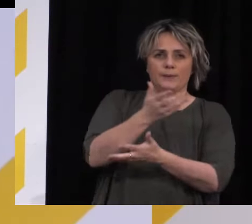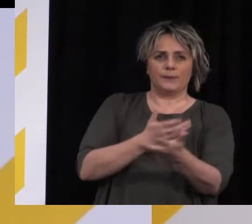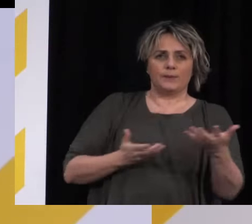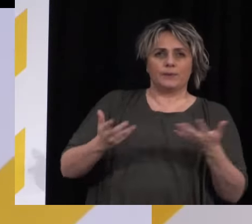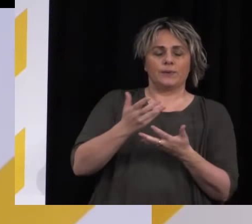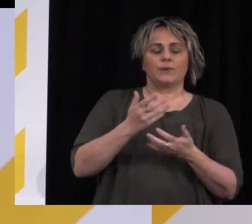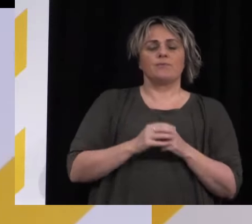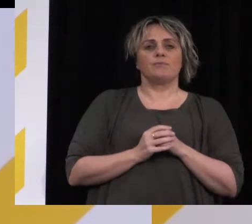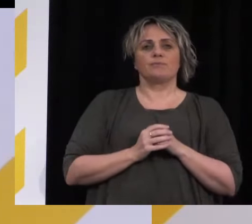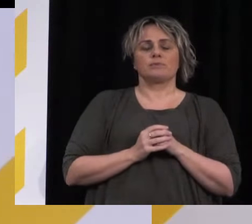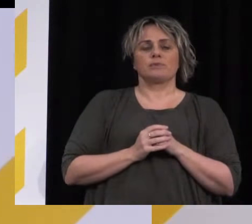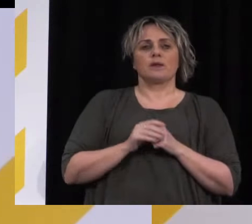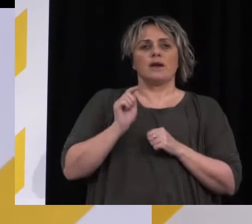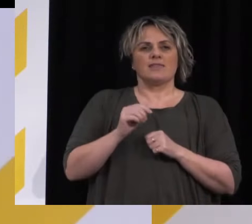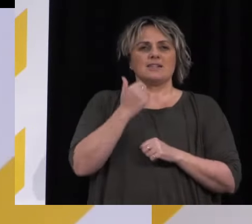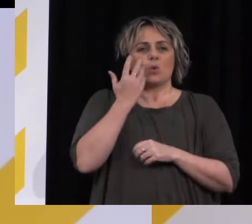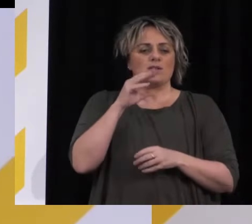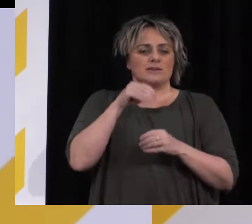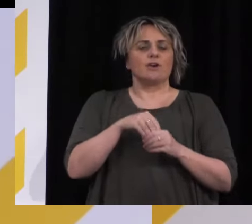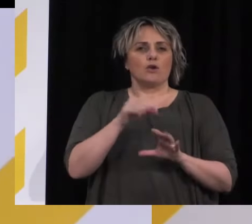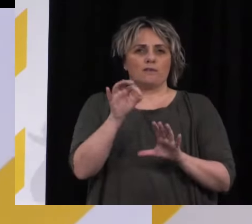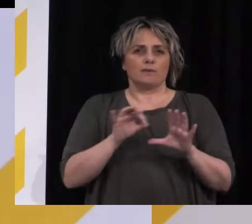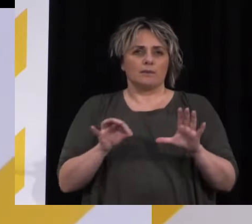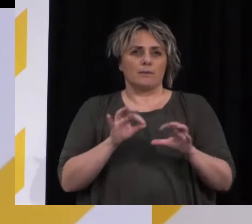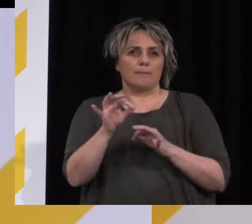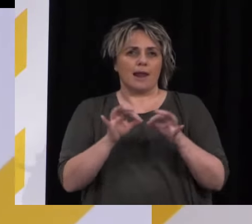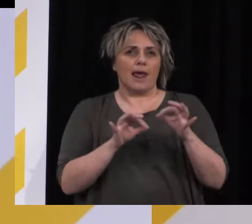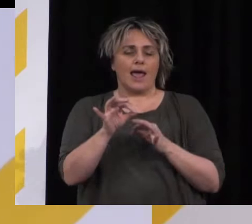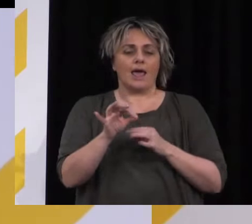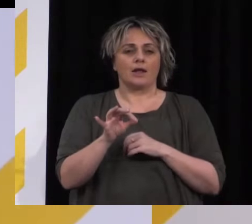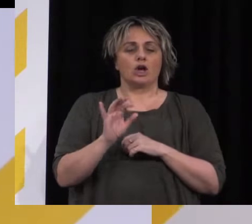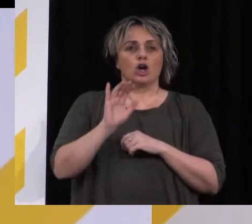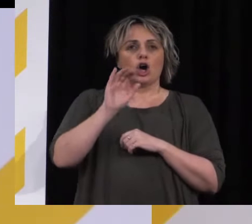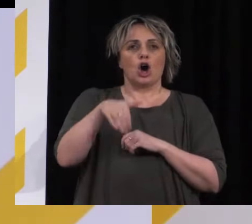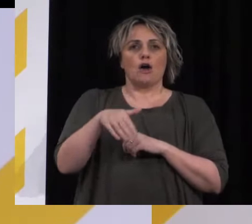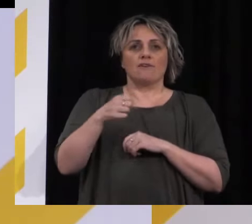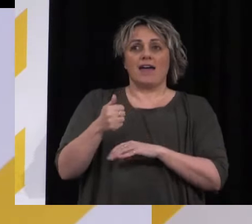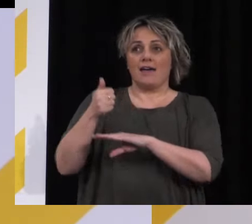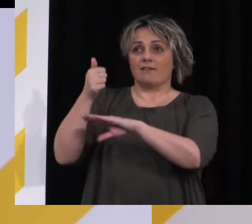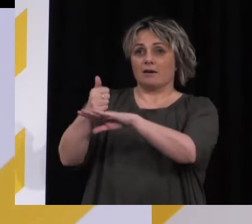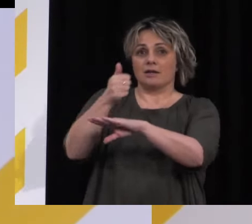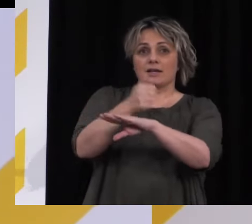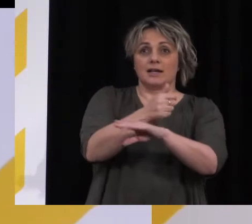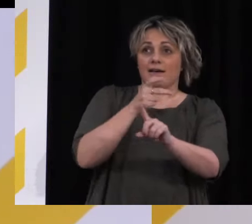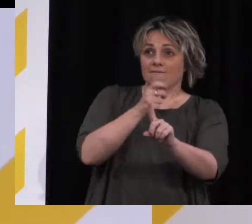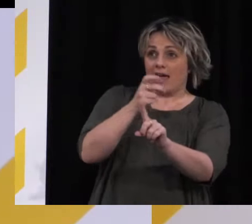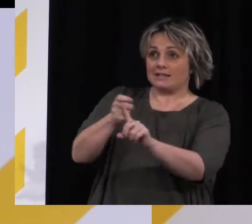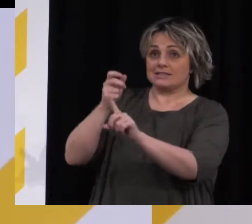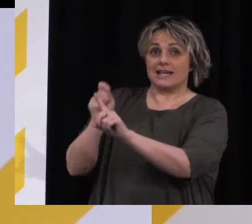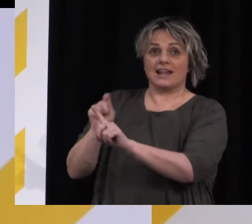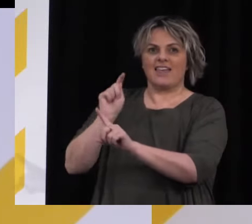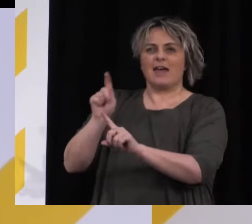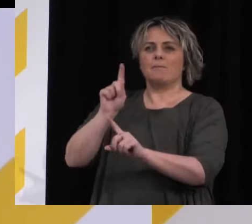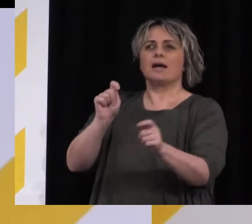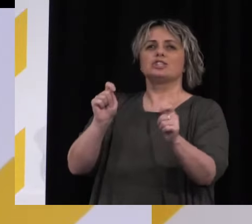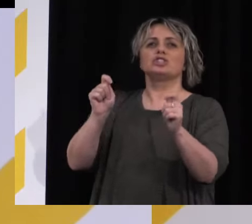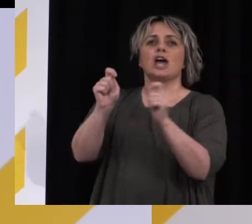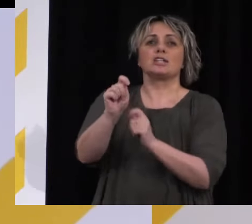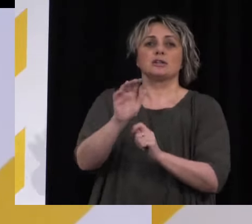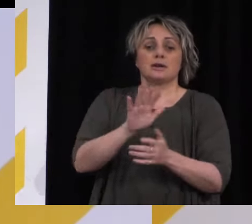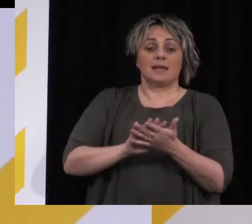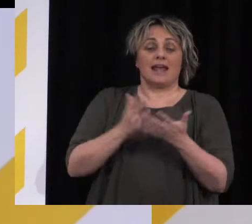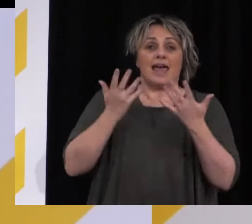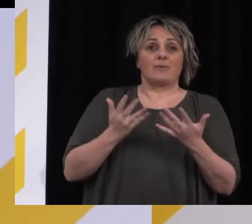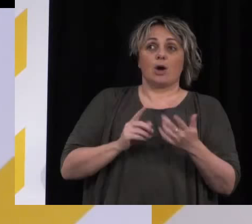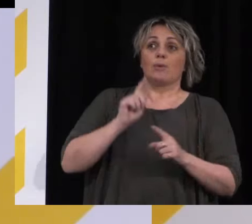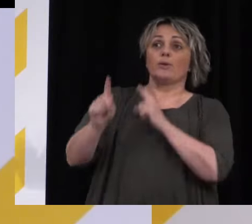always been part of the plan, a transition from providing fixed-based sites, so where people know where to go, it's just a matter of